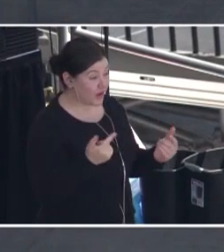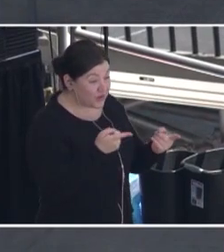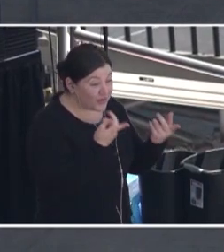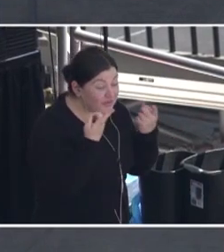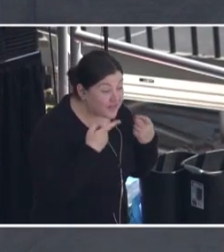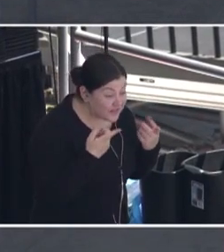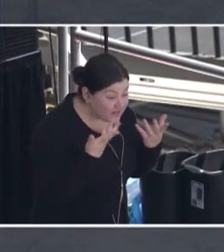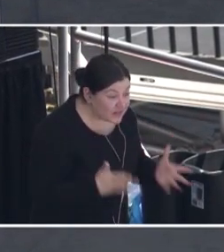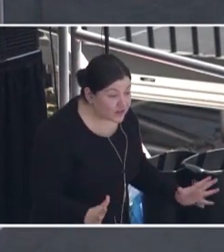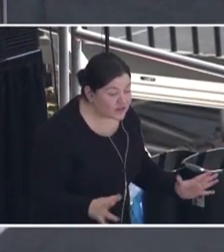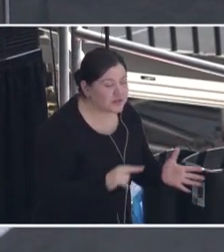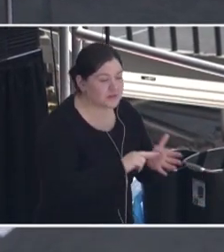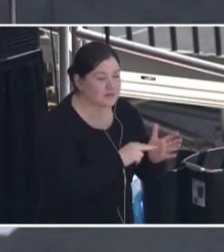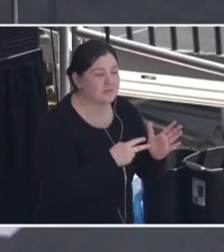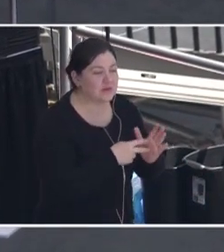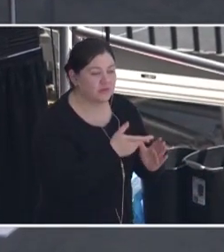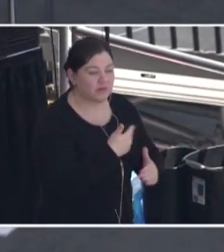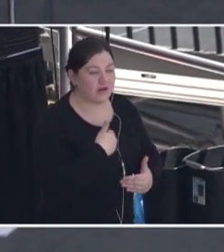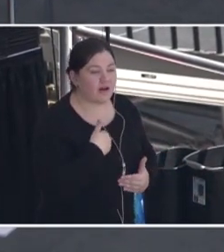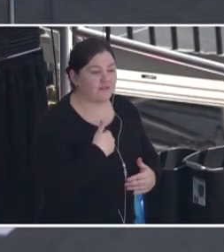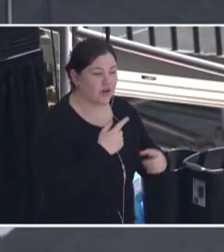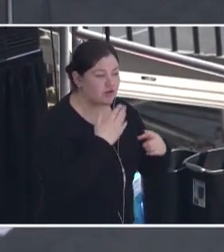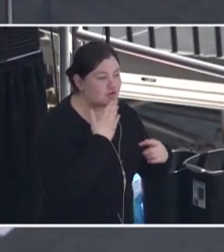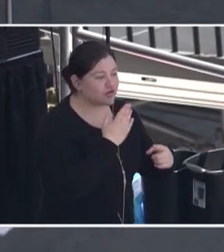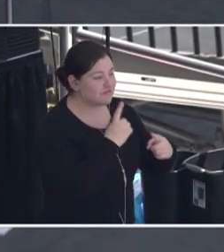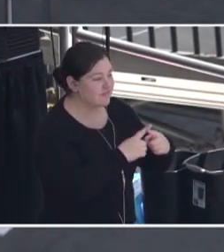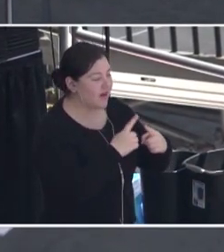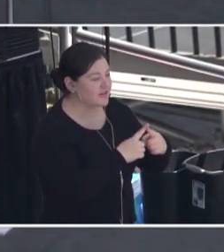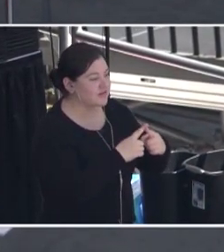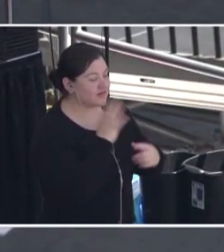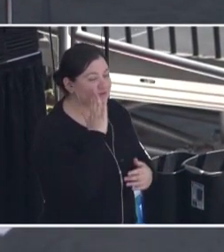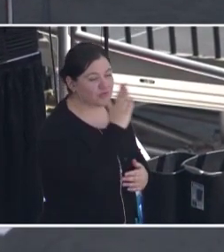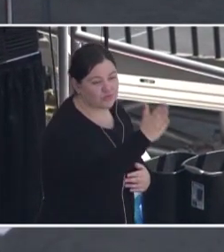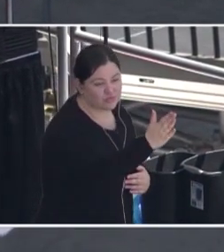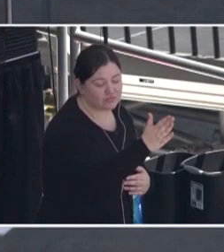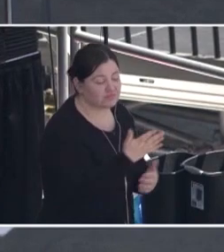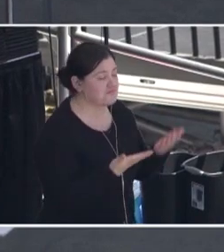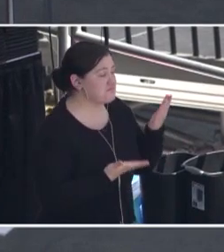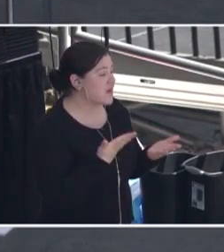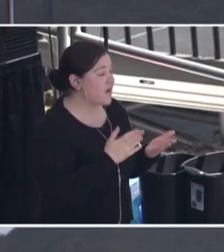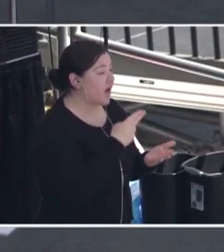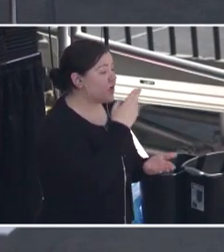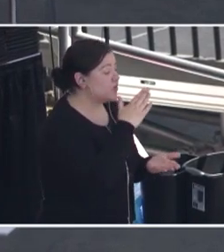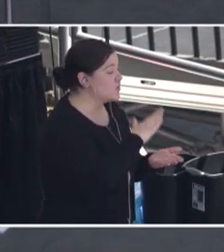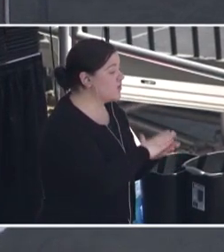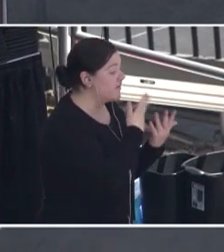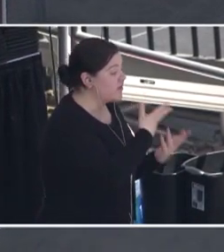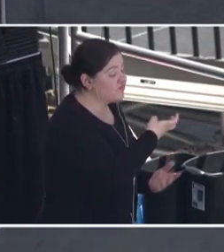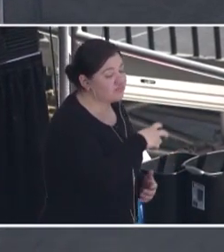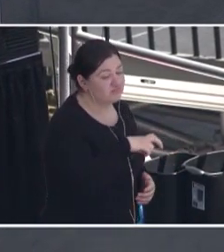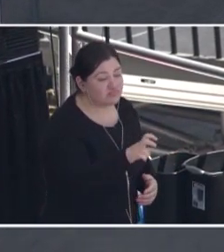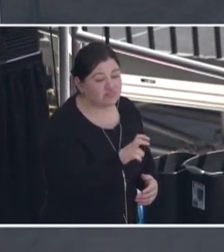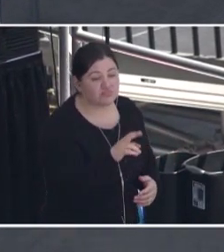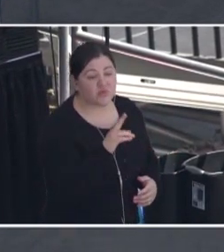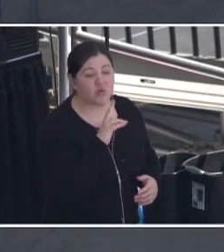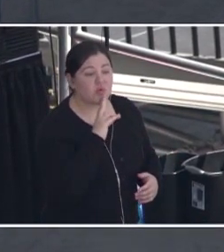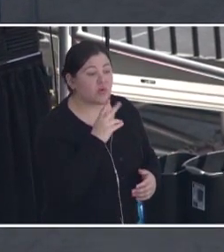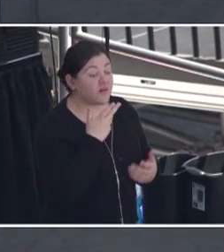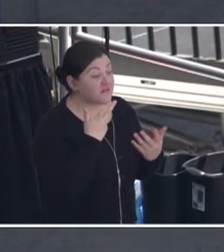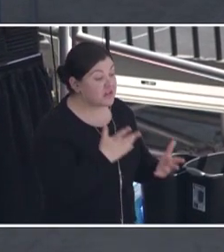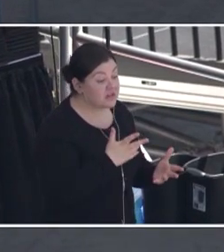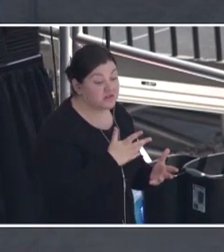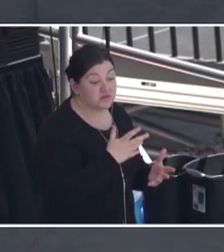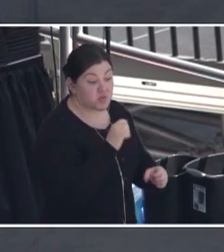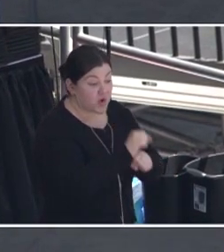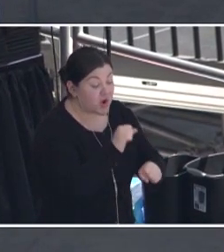ahead. Whether you came right from high school or came back to school to hone your skills, whether you're heading on to further